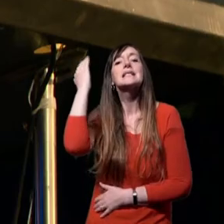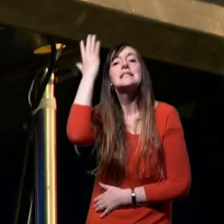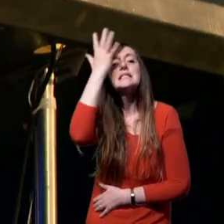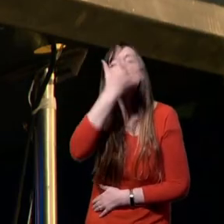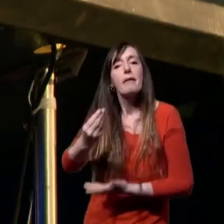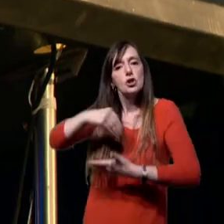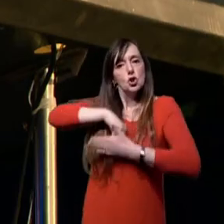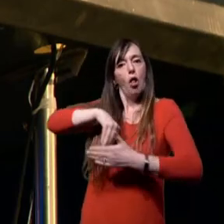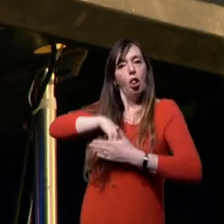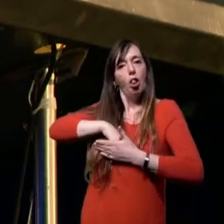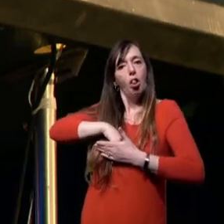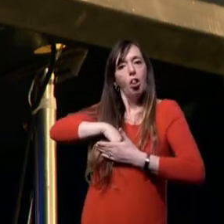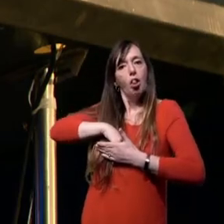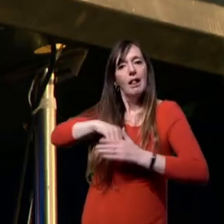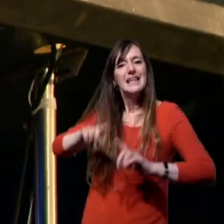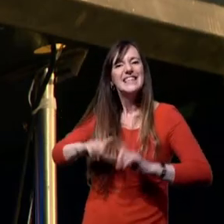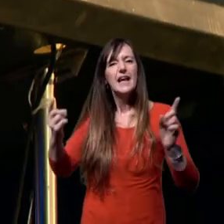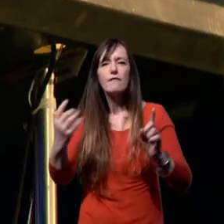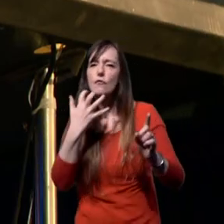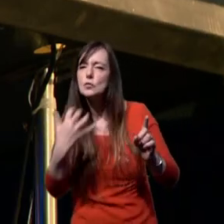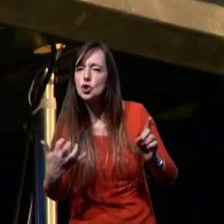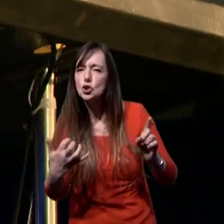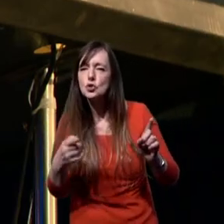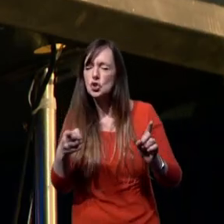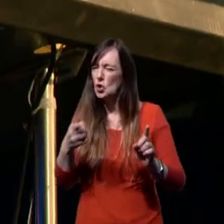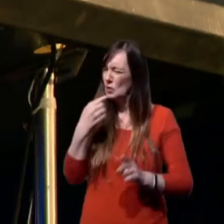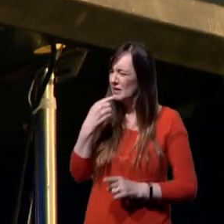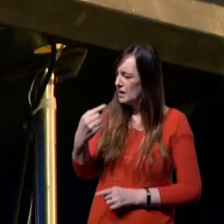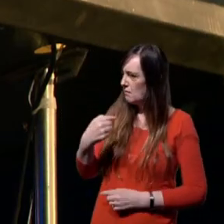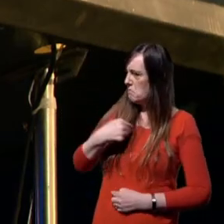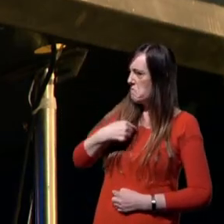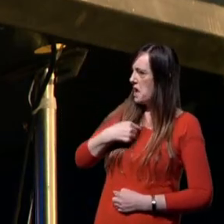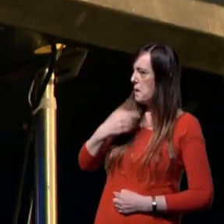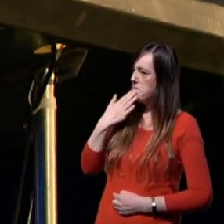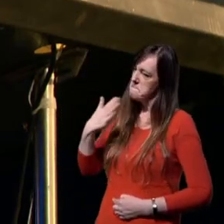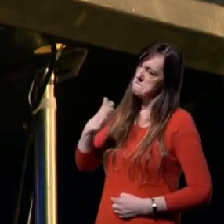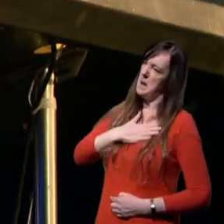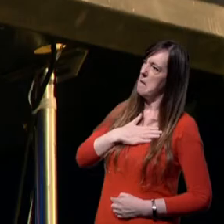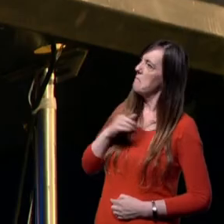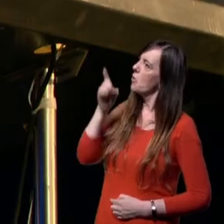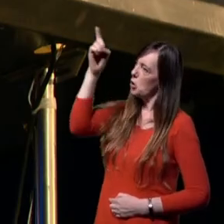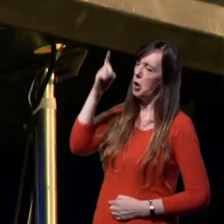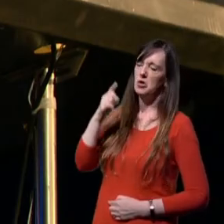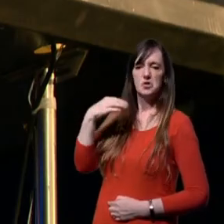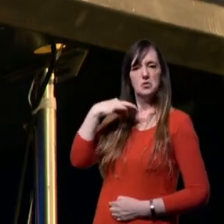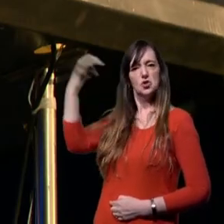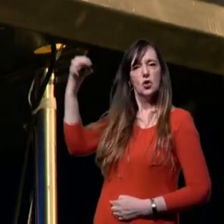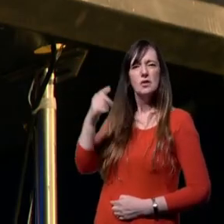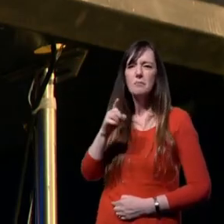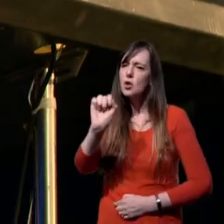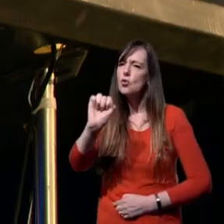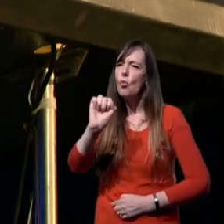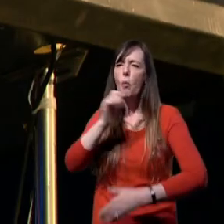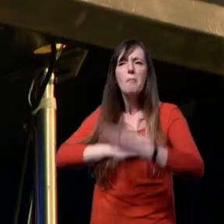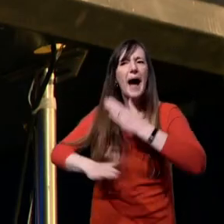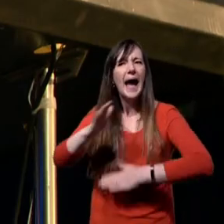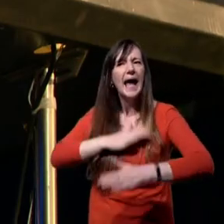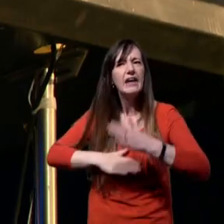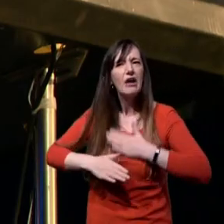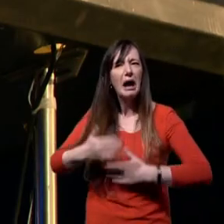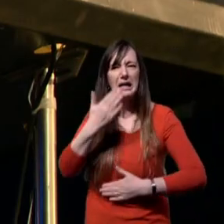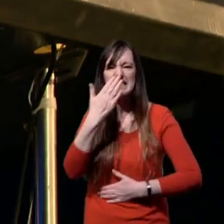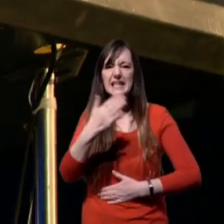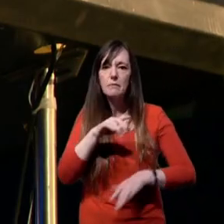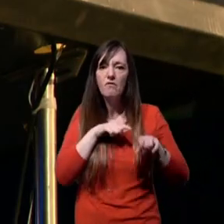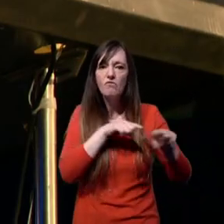look, you claim to be the people of God, but you engage in behavior that seems more in line with the